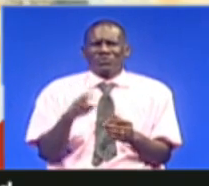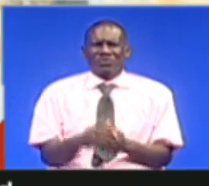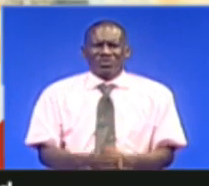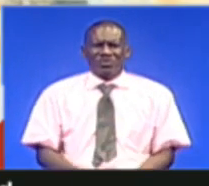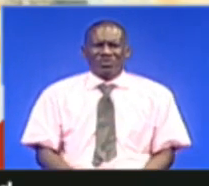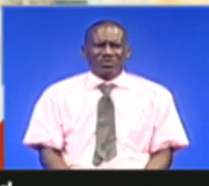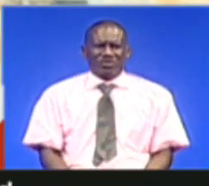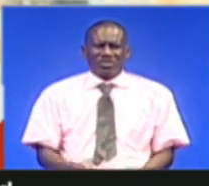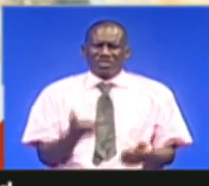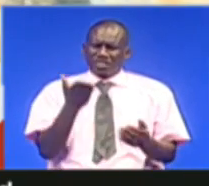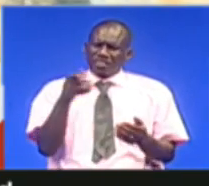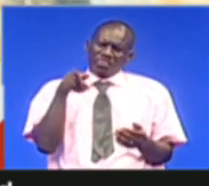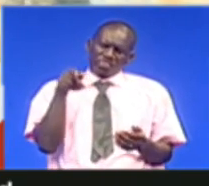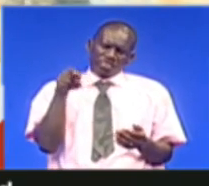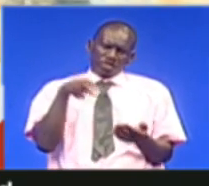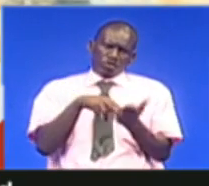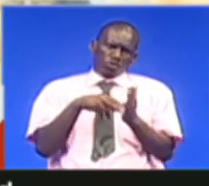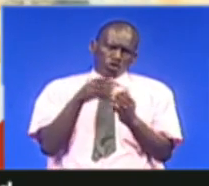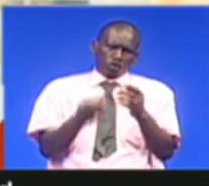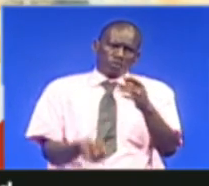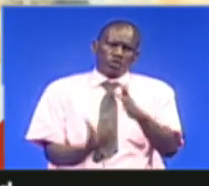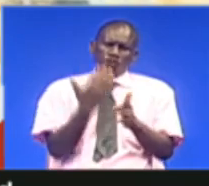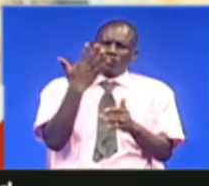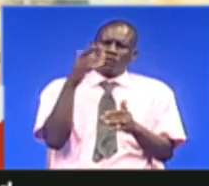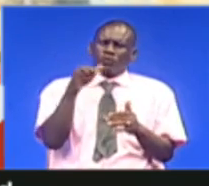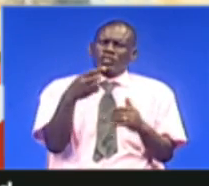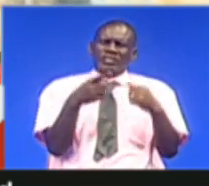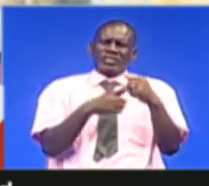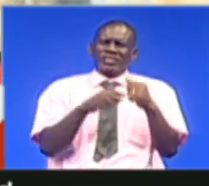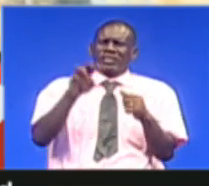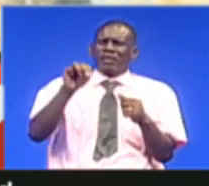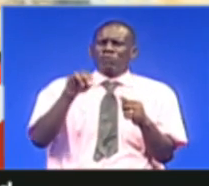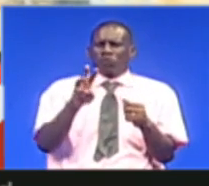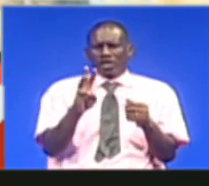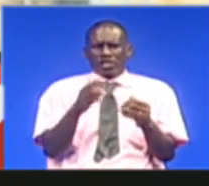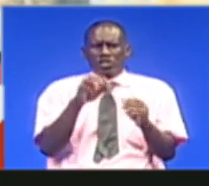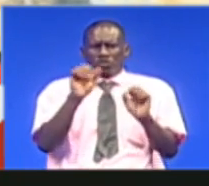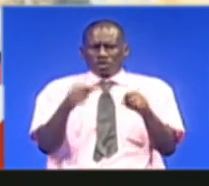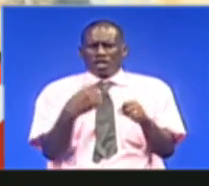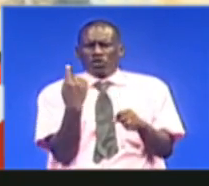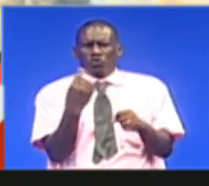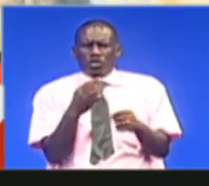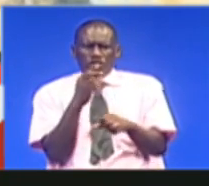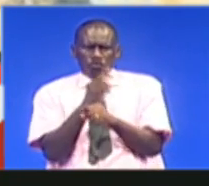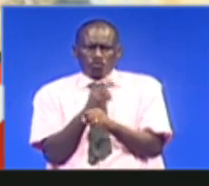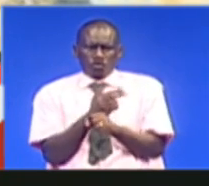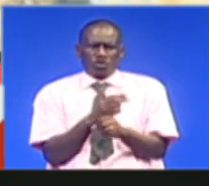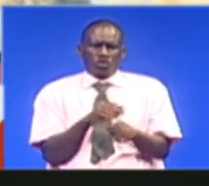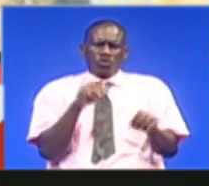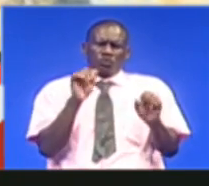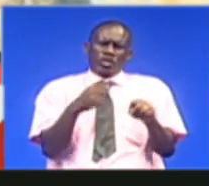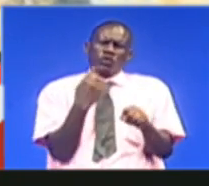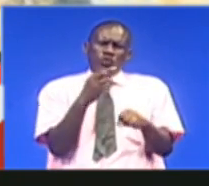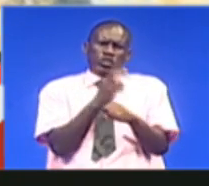And this project produces 5.6 megawatts. We only can be able to